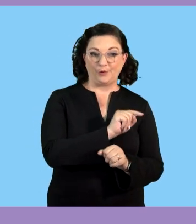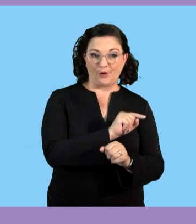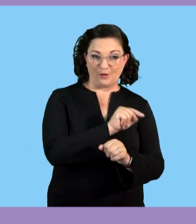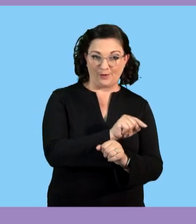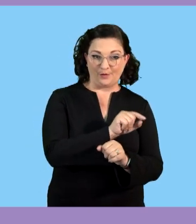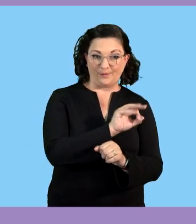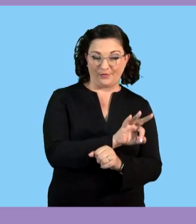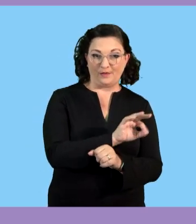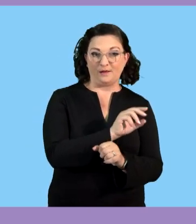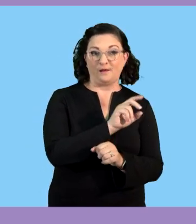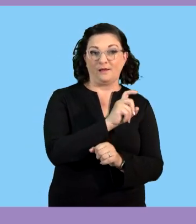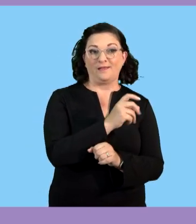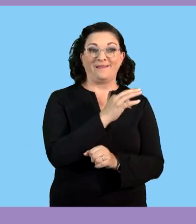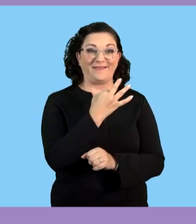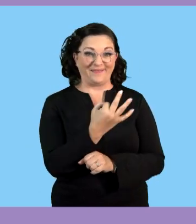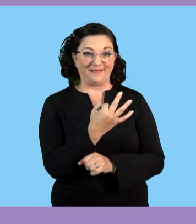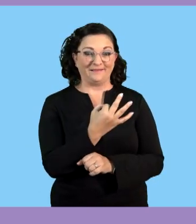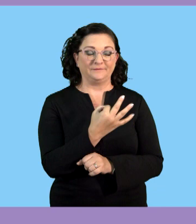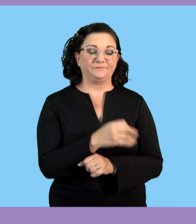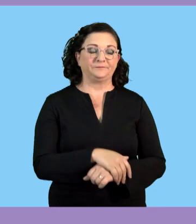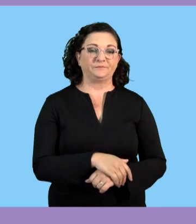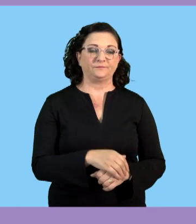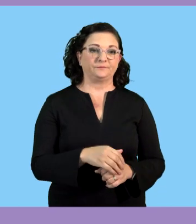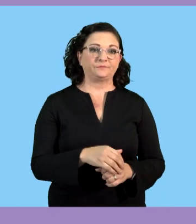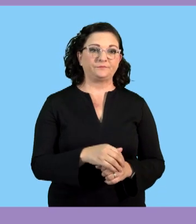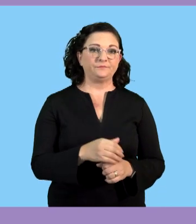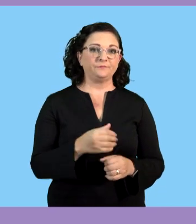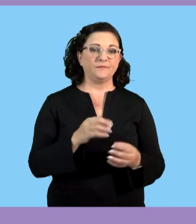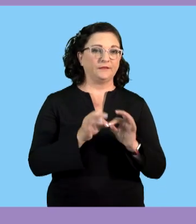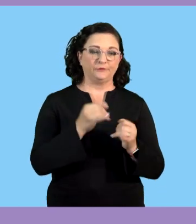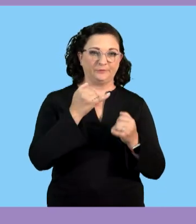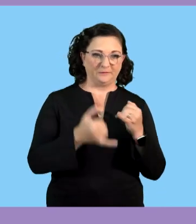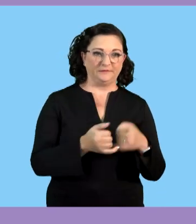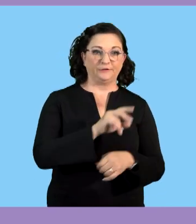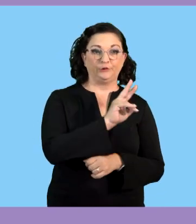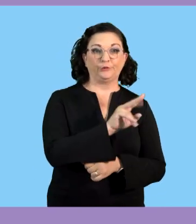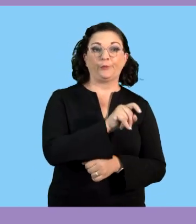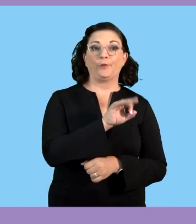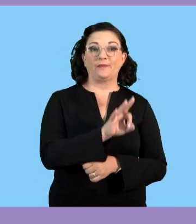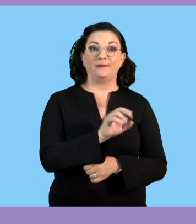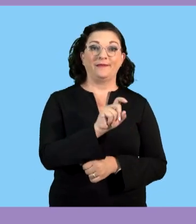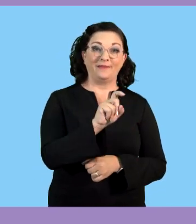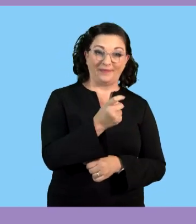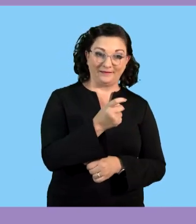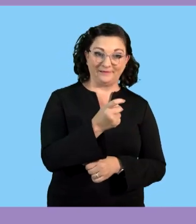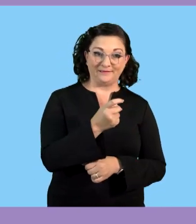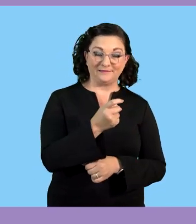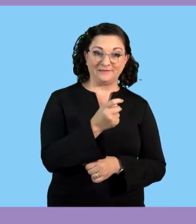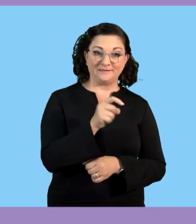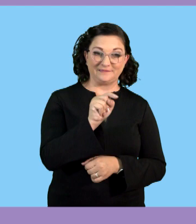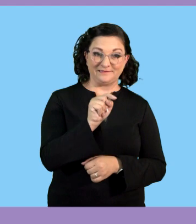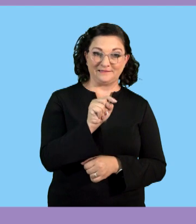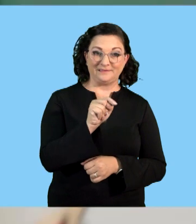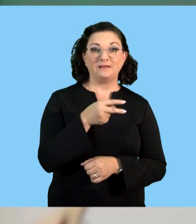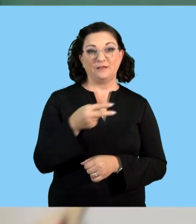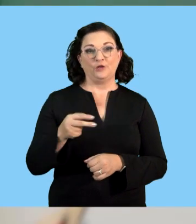this is equals to 18. And that is our equation there. So when we get that equation, we would know how to solve for